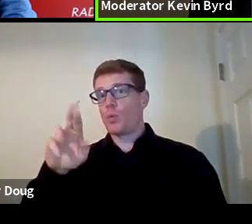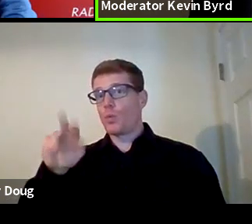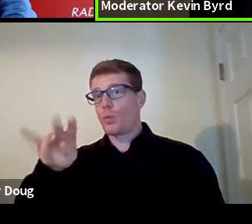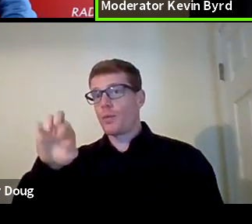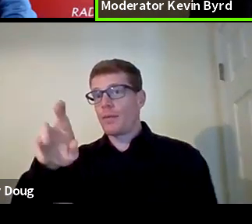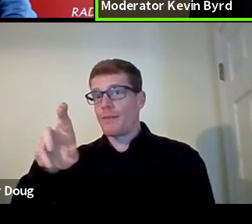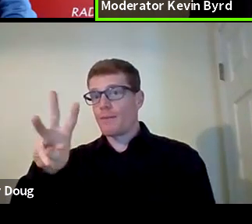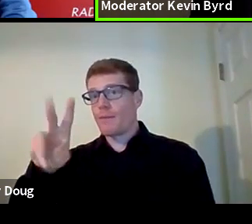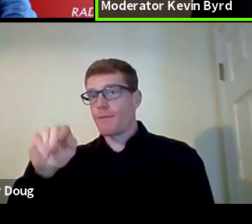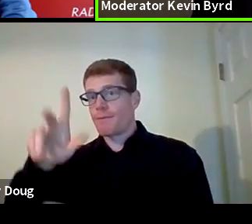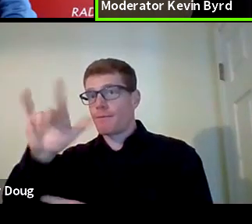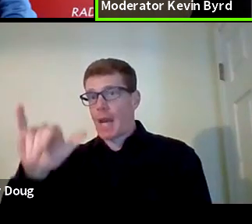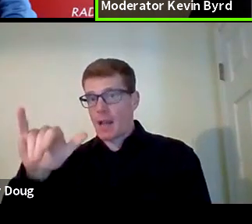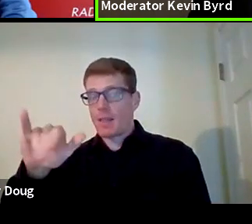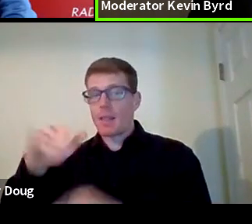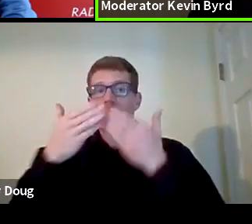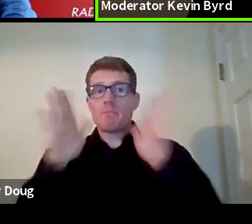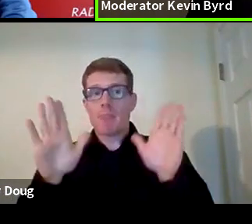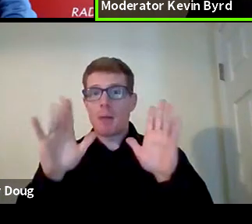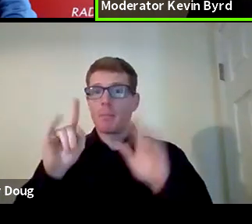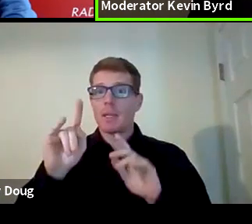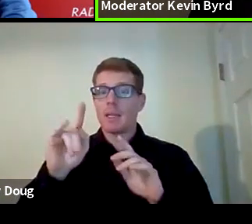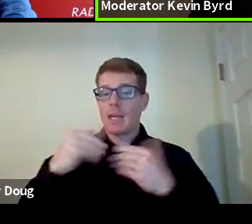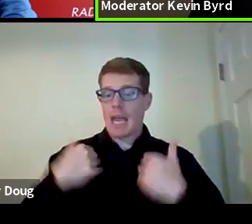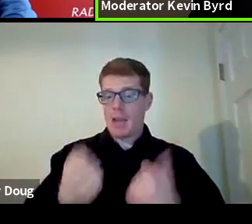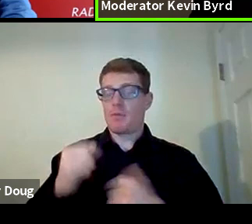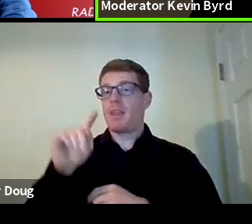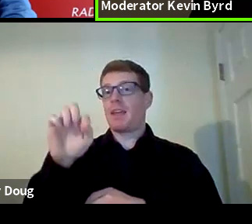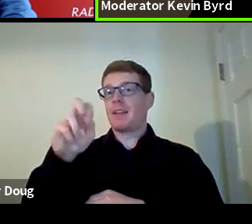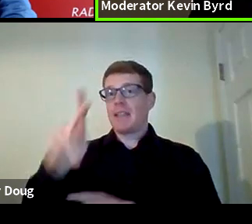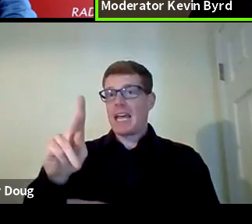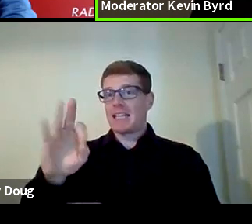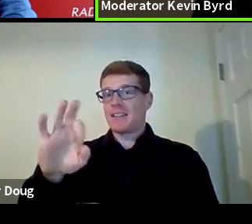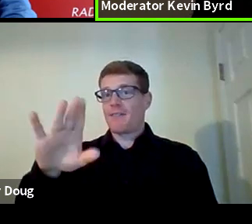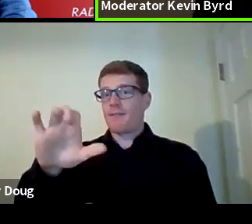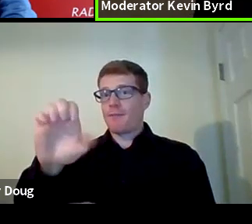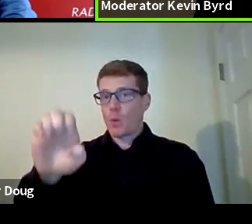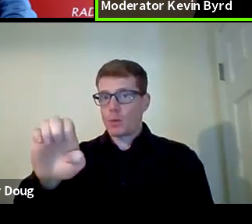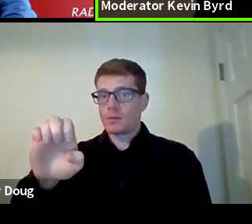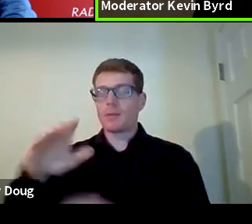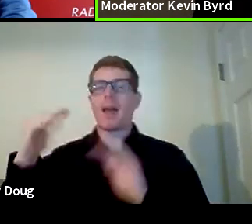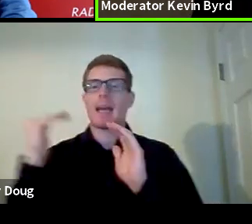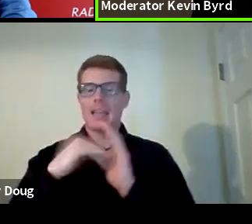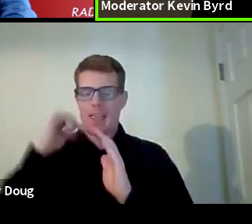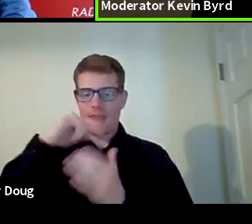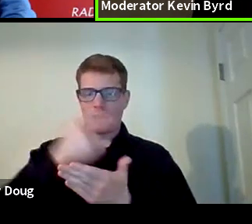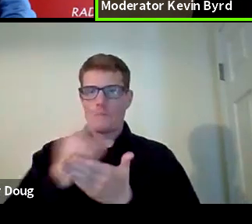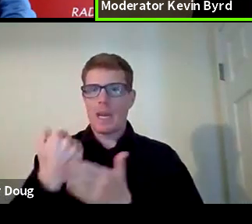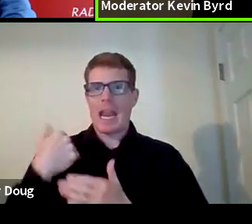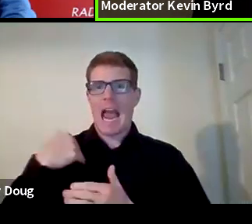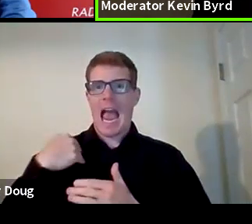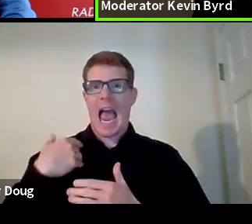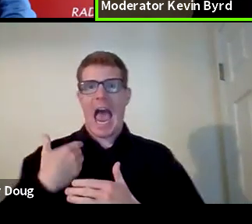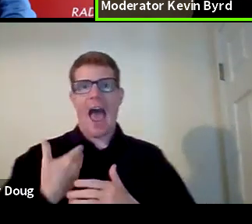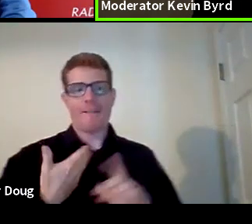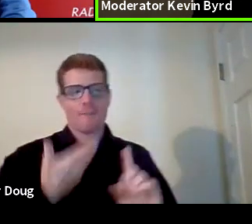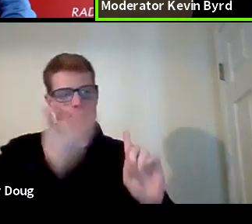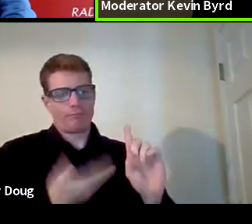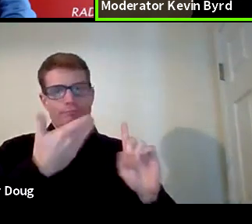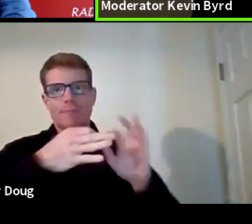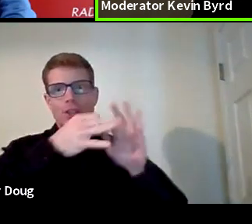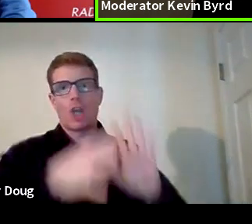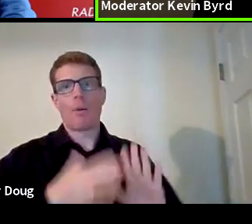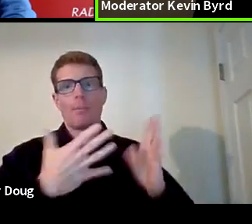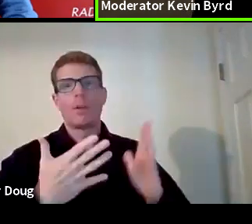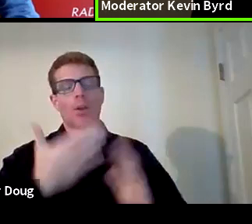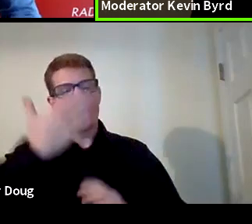event. We're joined again this week by Doug Williams, who is providing sign language interpretation services. Thank you, Doug, for